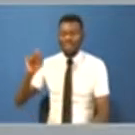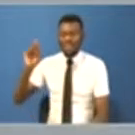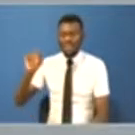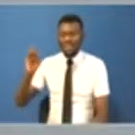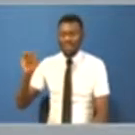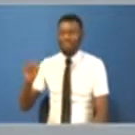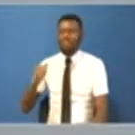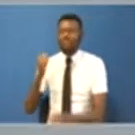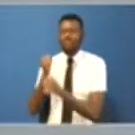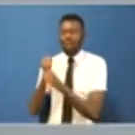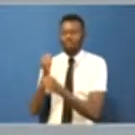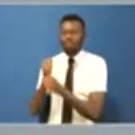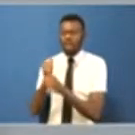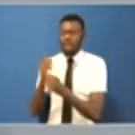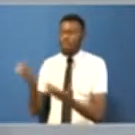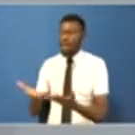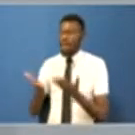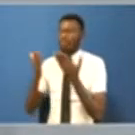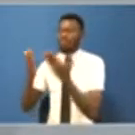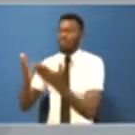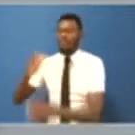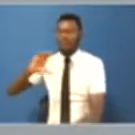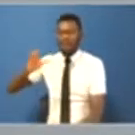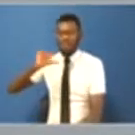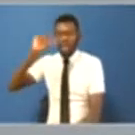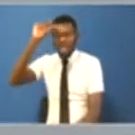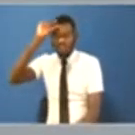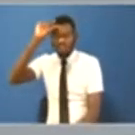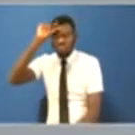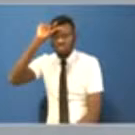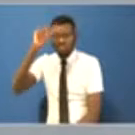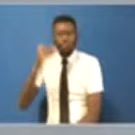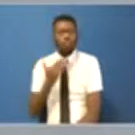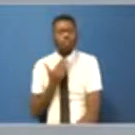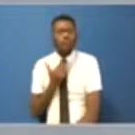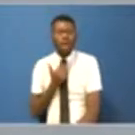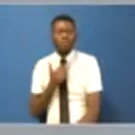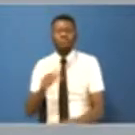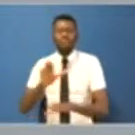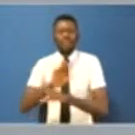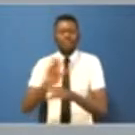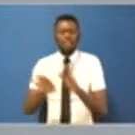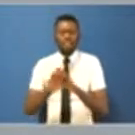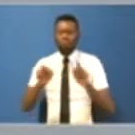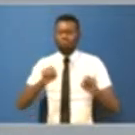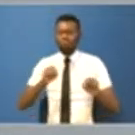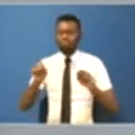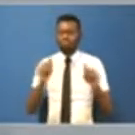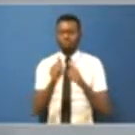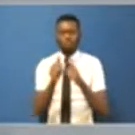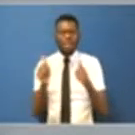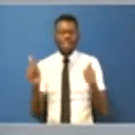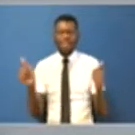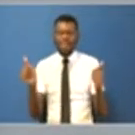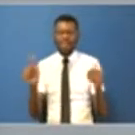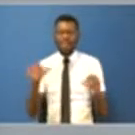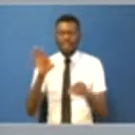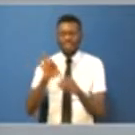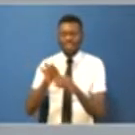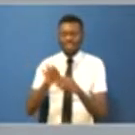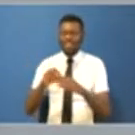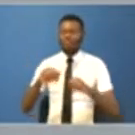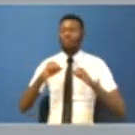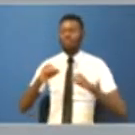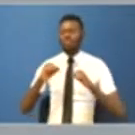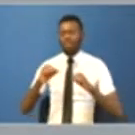over the function to the county government so that it's la it's run by the dually elected officials that's how